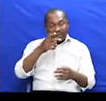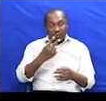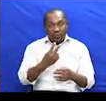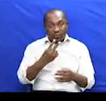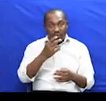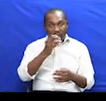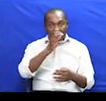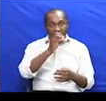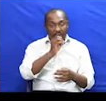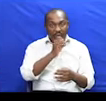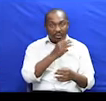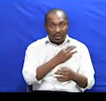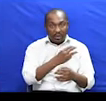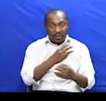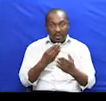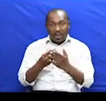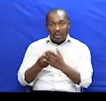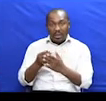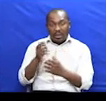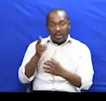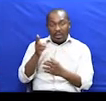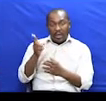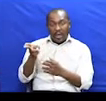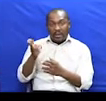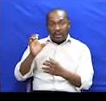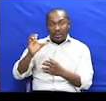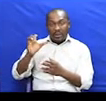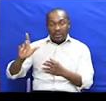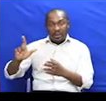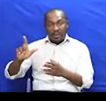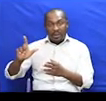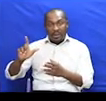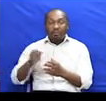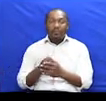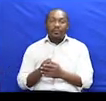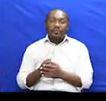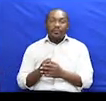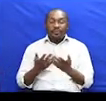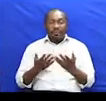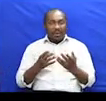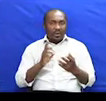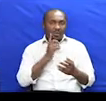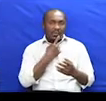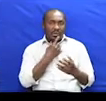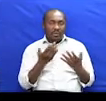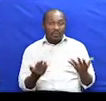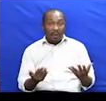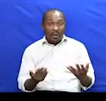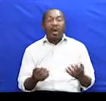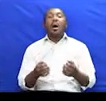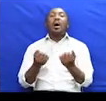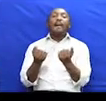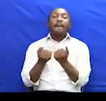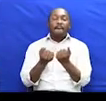hydrochloric acid. It was experiment between metal carbonate and hydrochloric acid. What was it? Make a